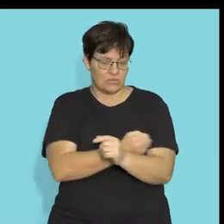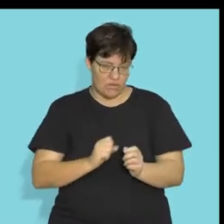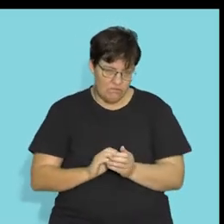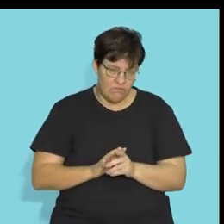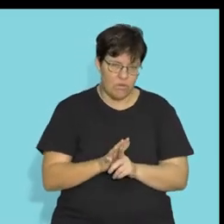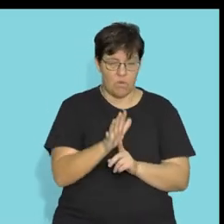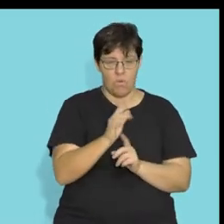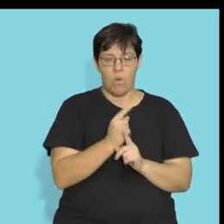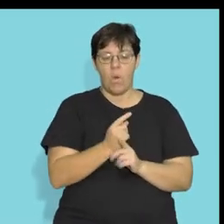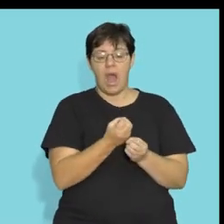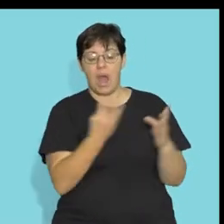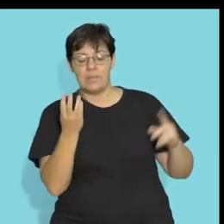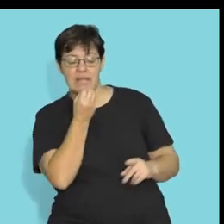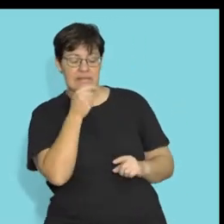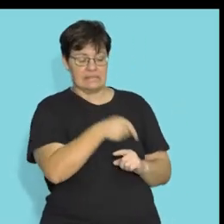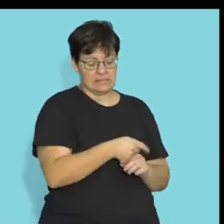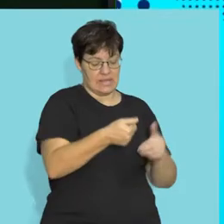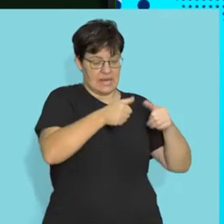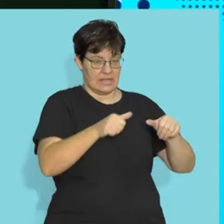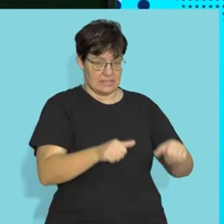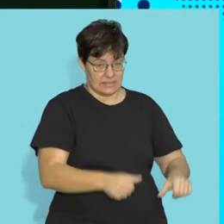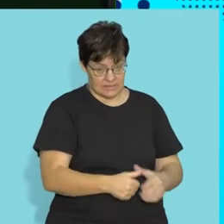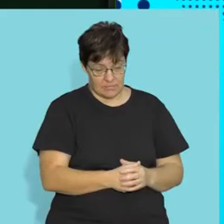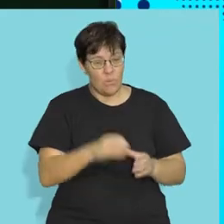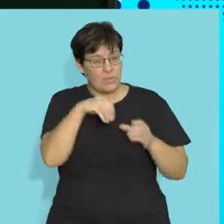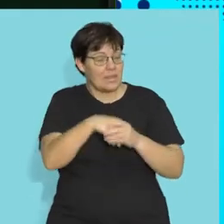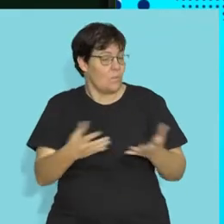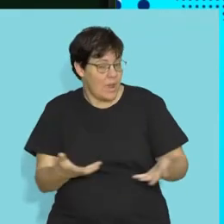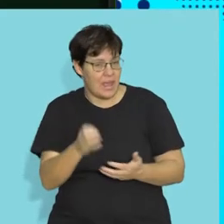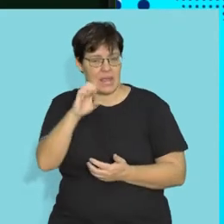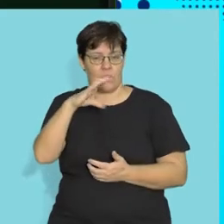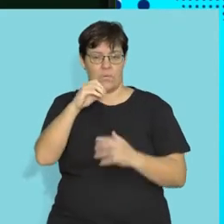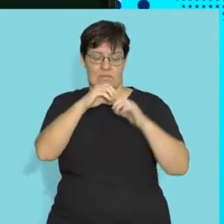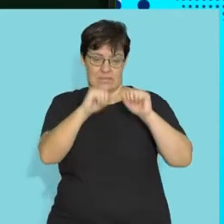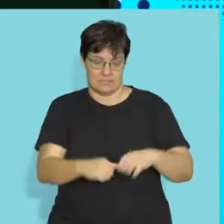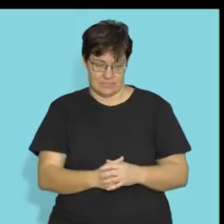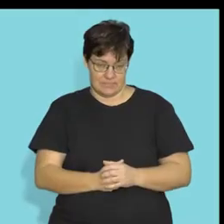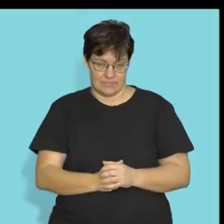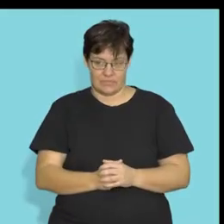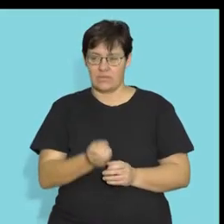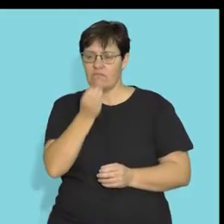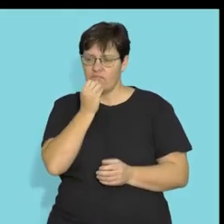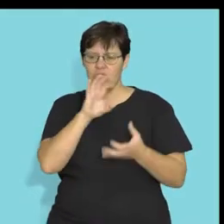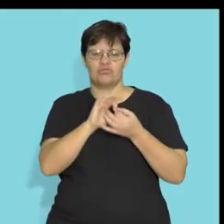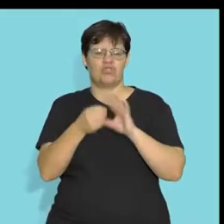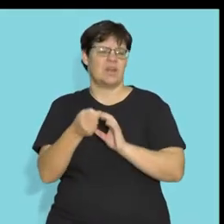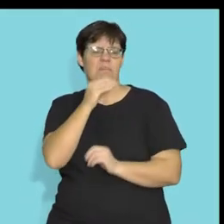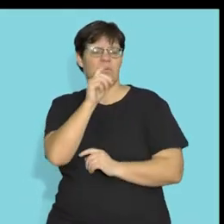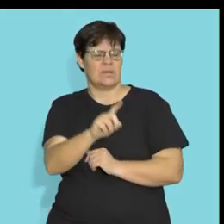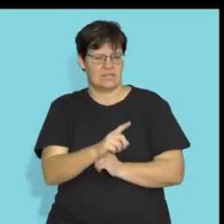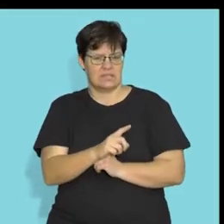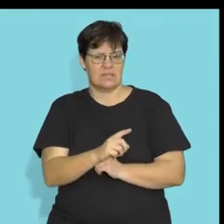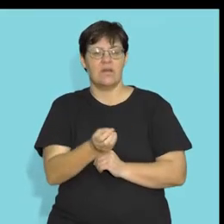energy or the number of individuals in an ecosystem. So a food chain is simply